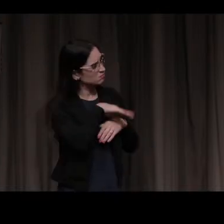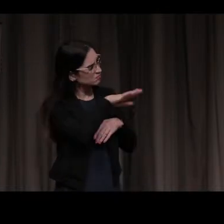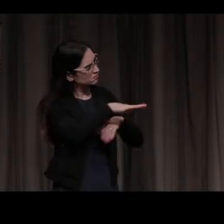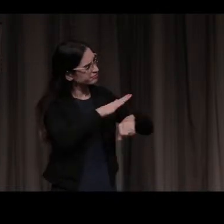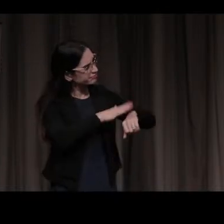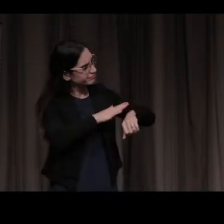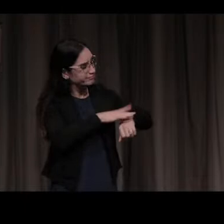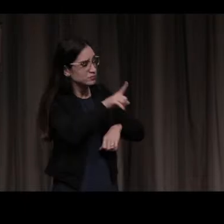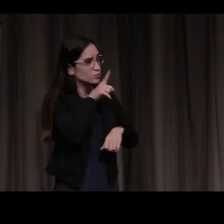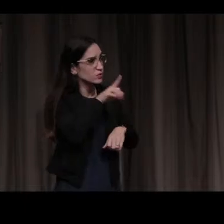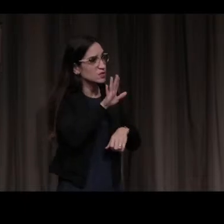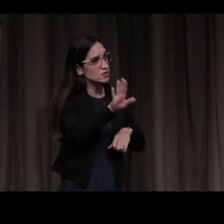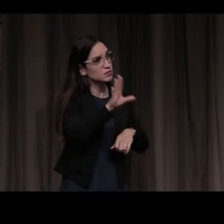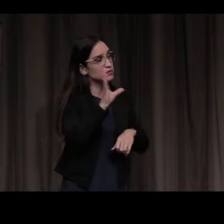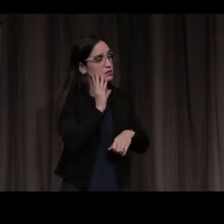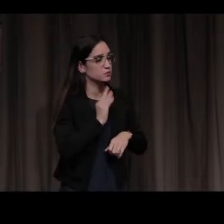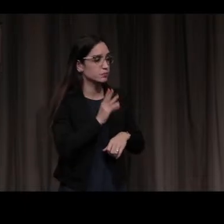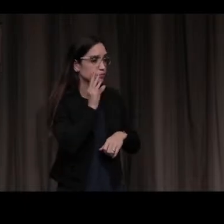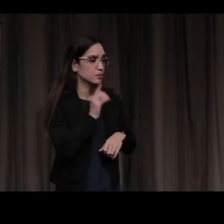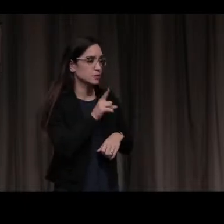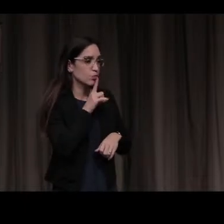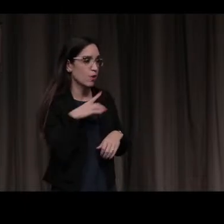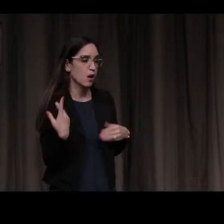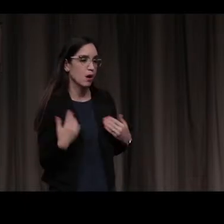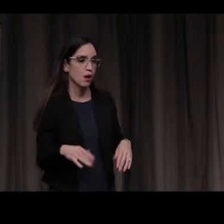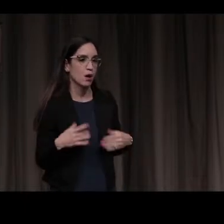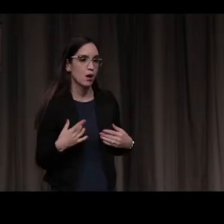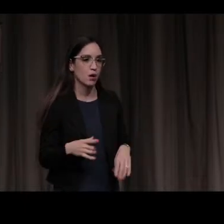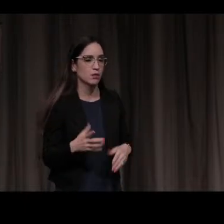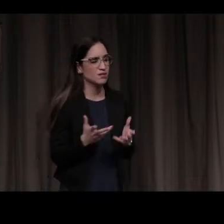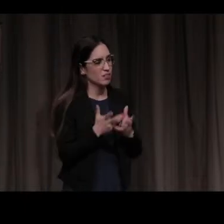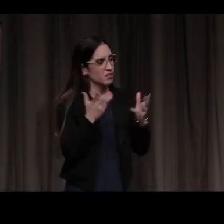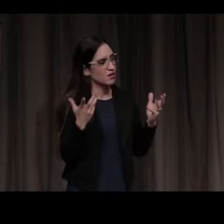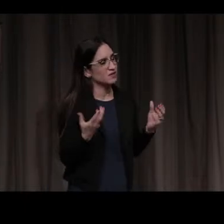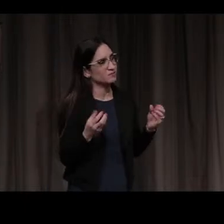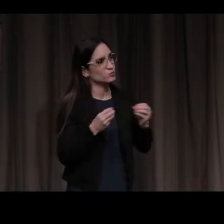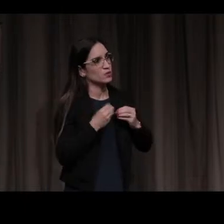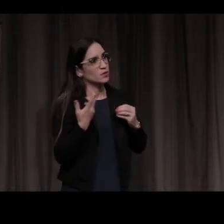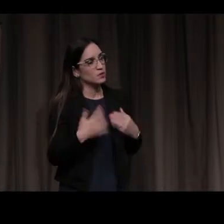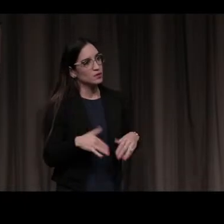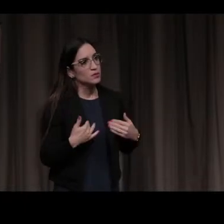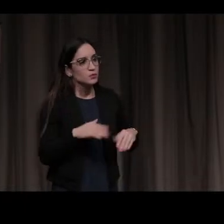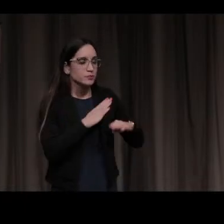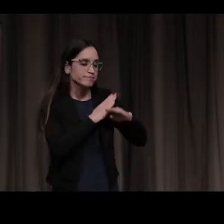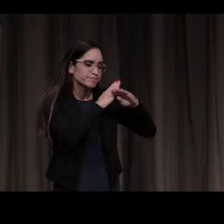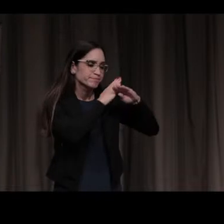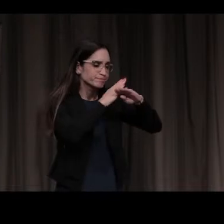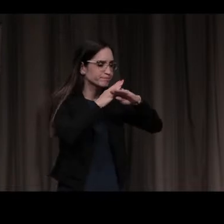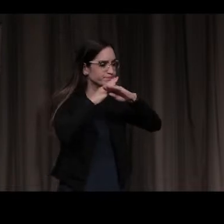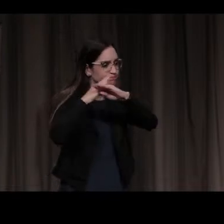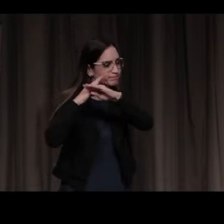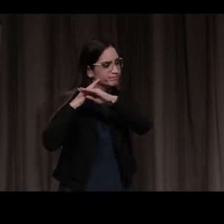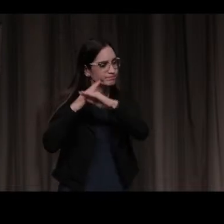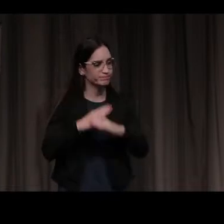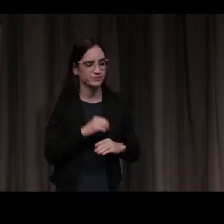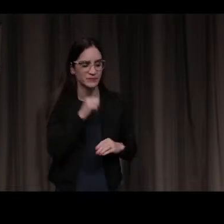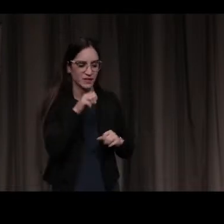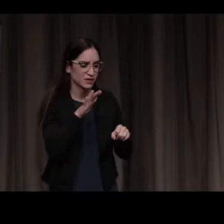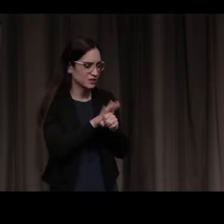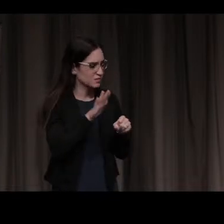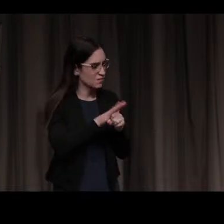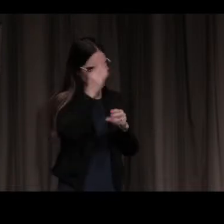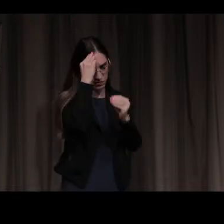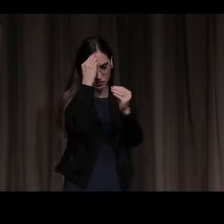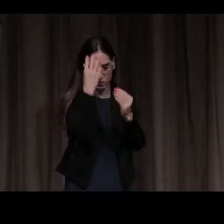in and of itself was met with so much resistance, so much loose ends of knowledge, so